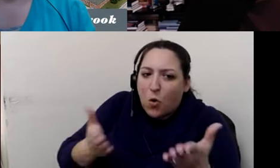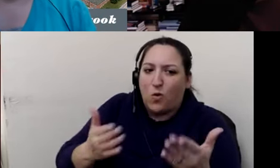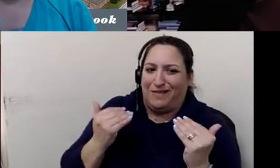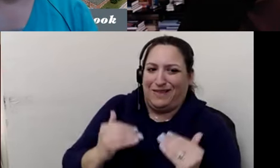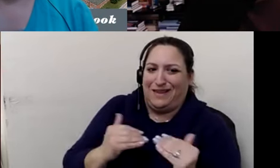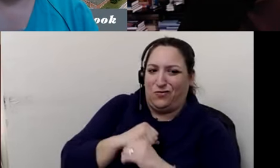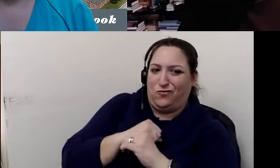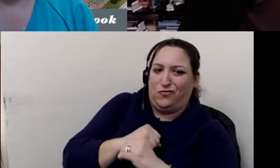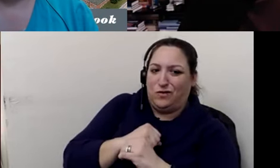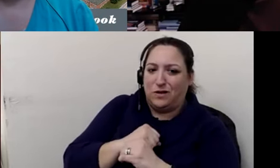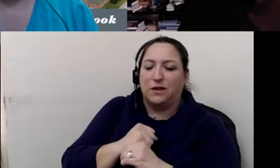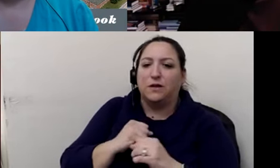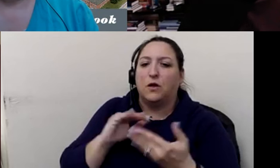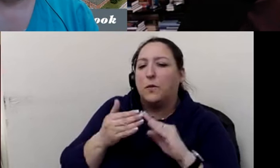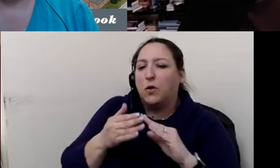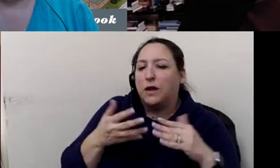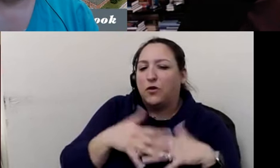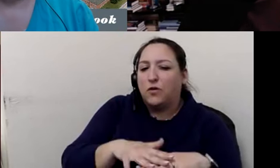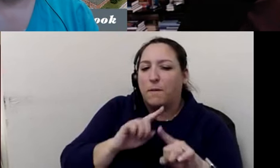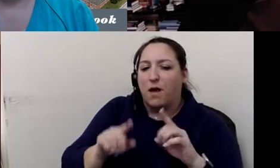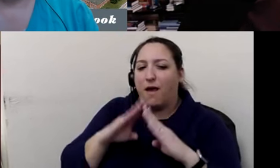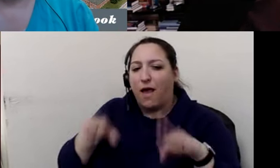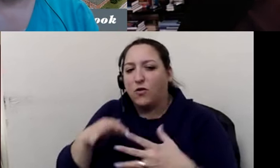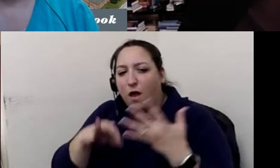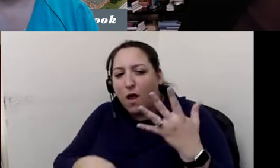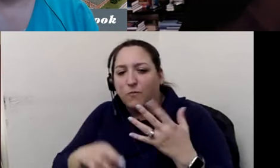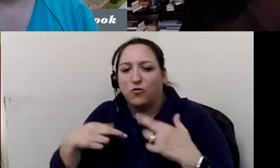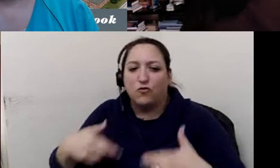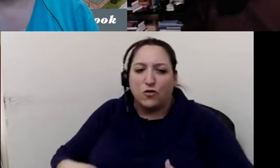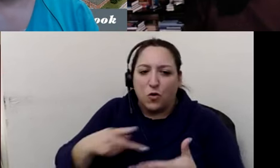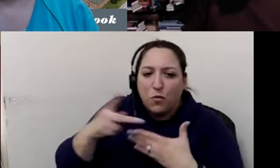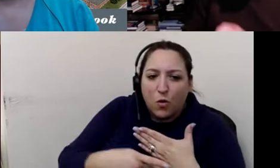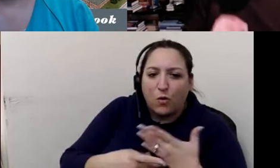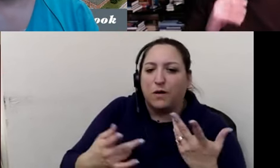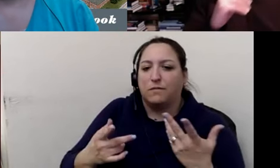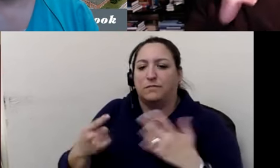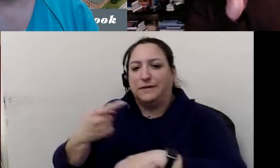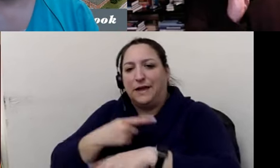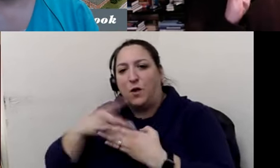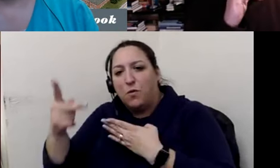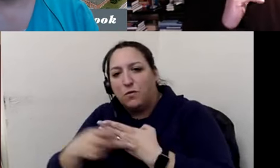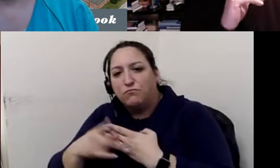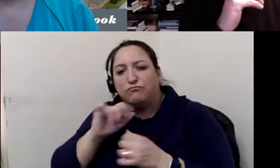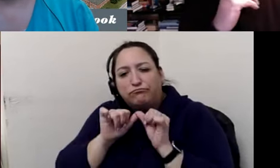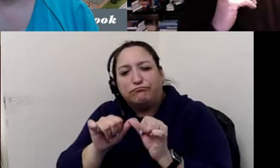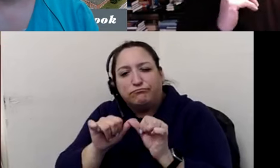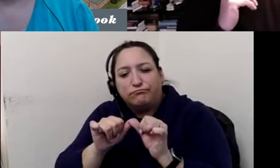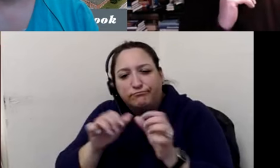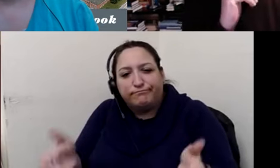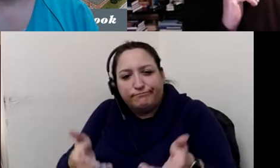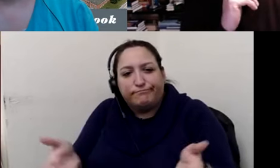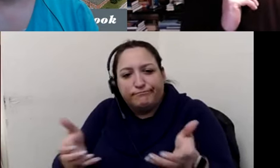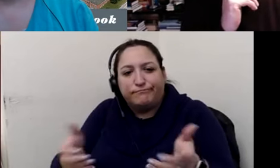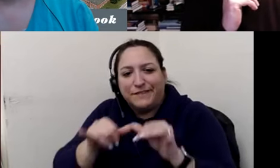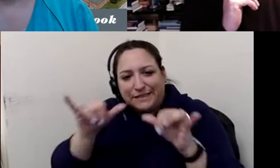restrictive, right? Most community integrated, both from our housing options and our residential programs and our day programs, and to really continue and move our system